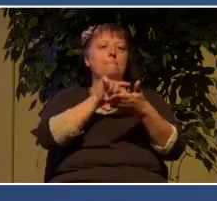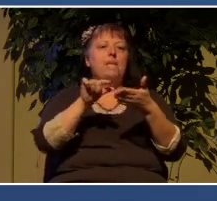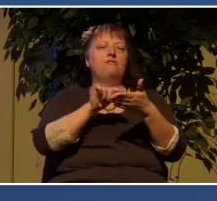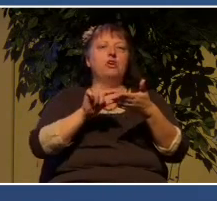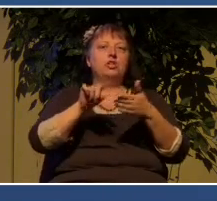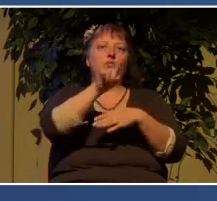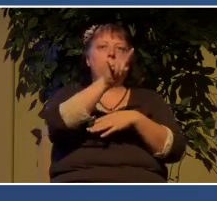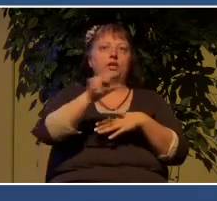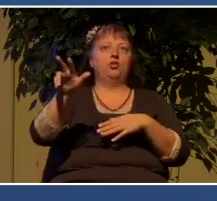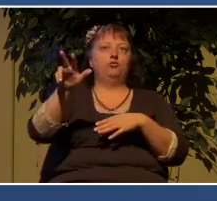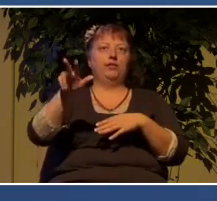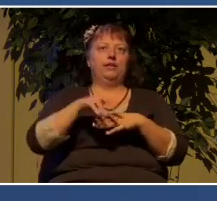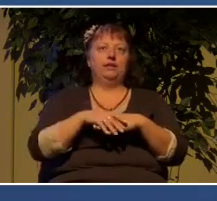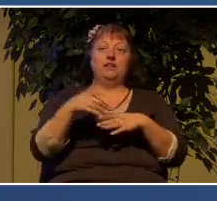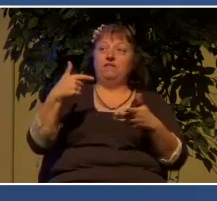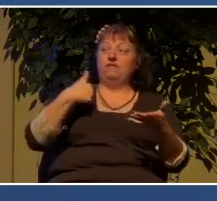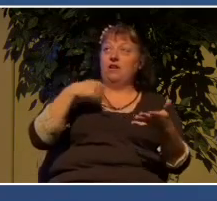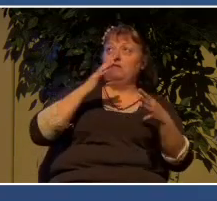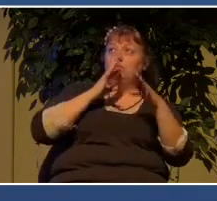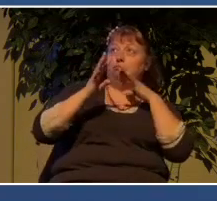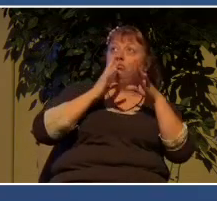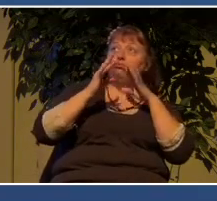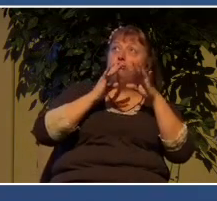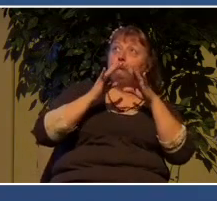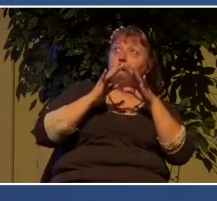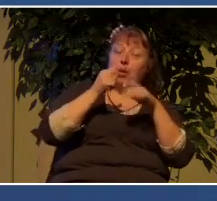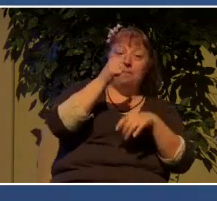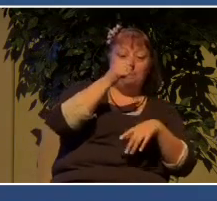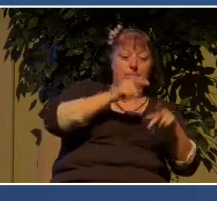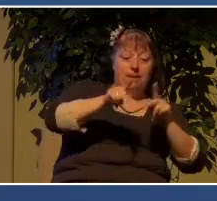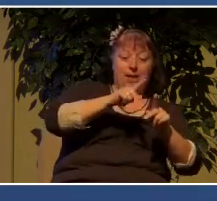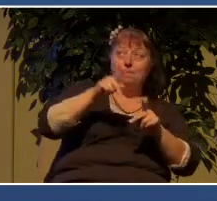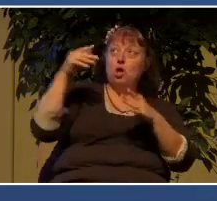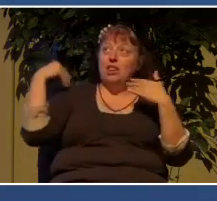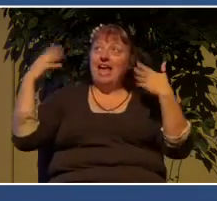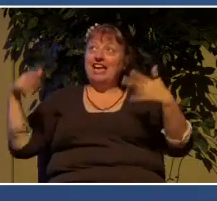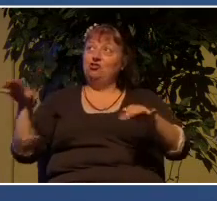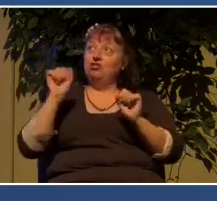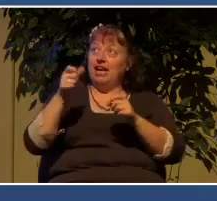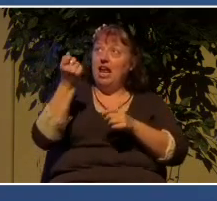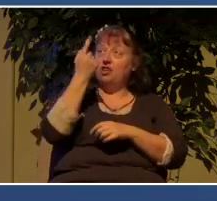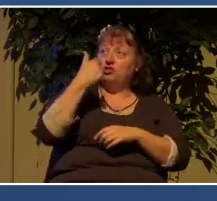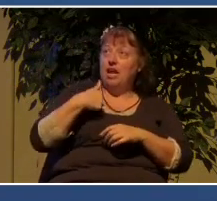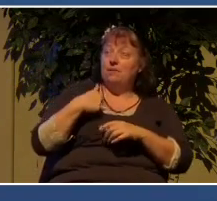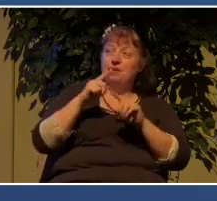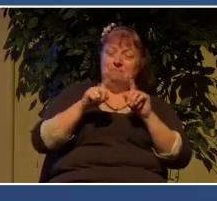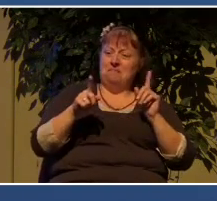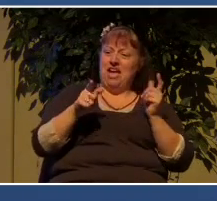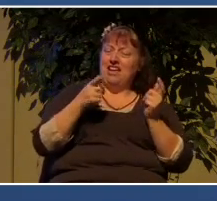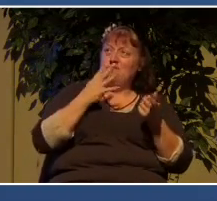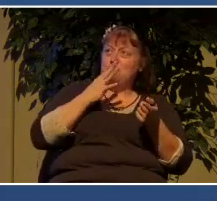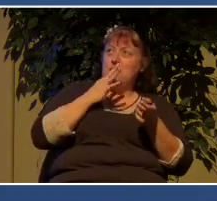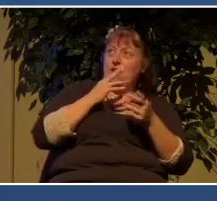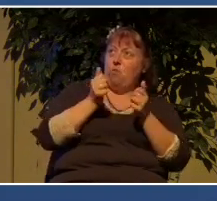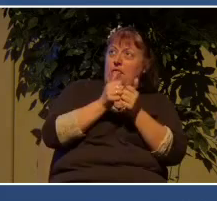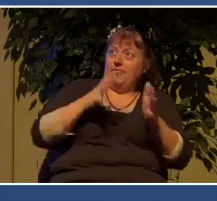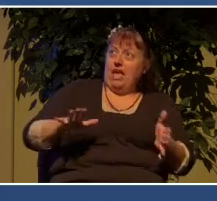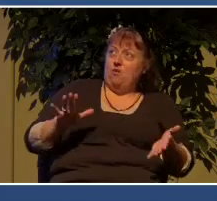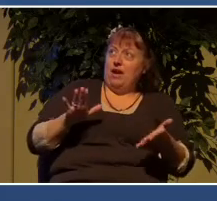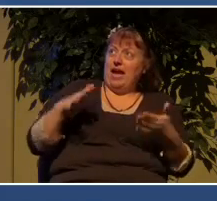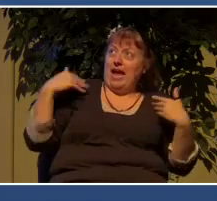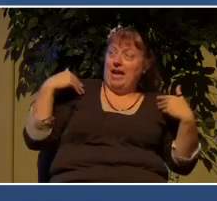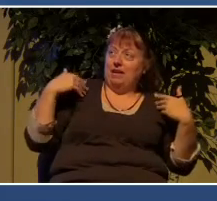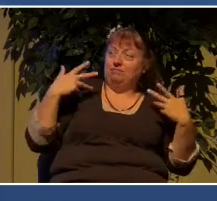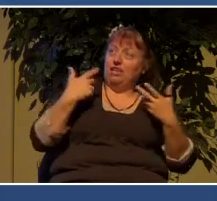verses. If I speak in the tongues of men and of angels, but have not love, I am only a resounding